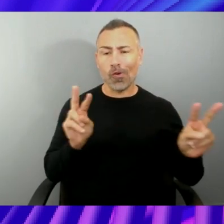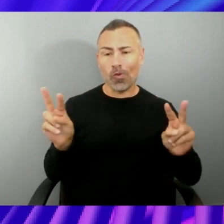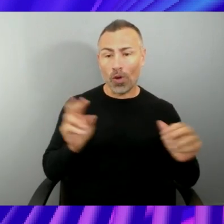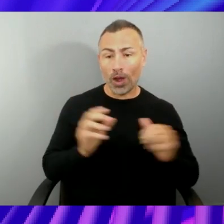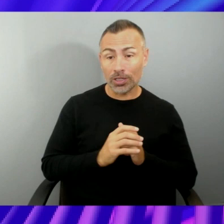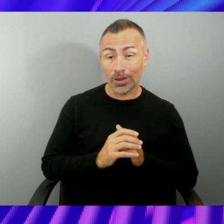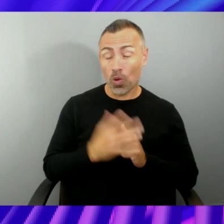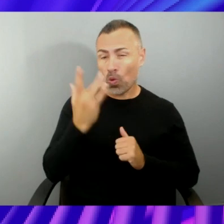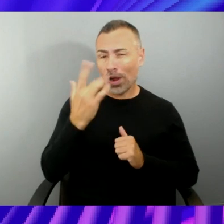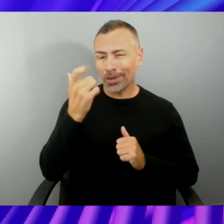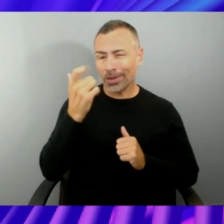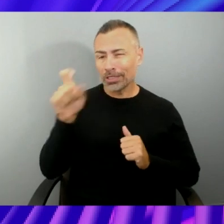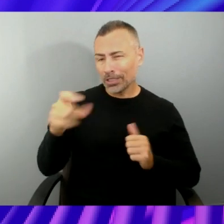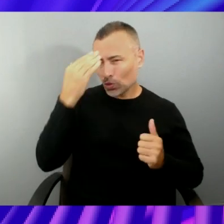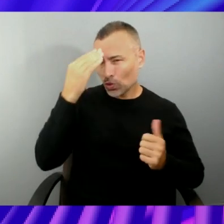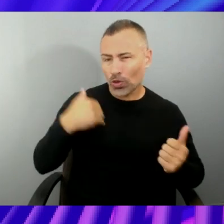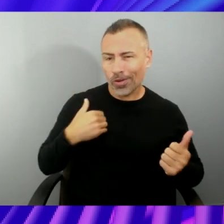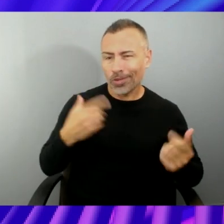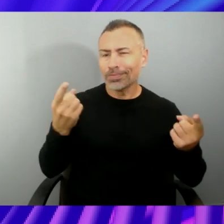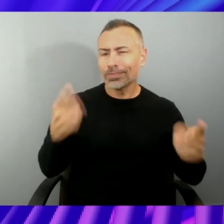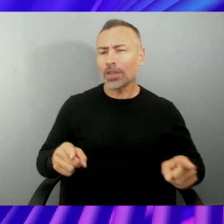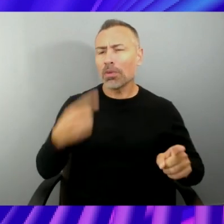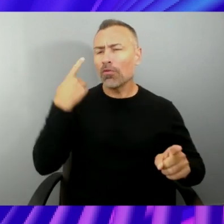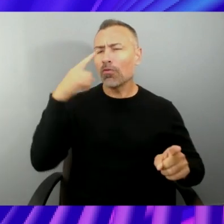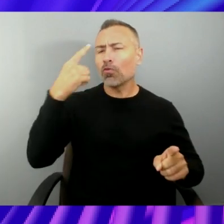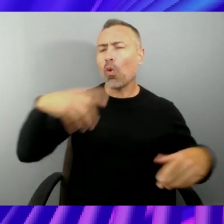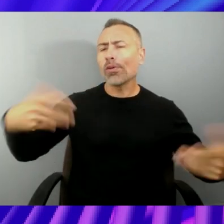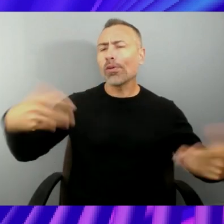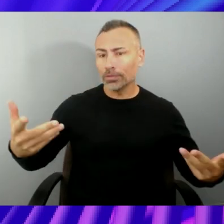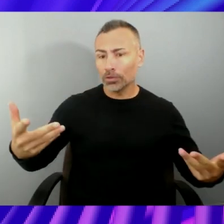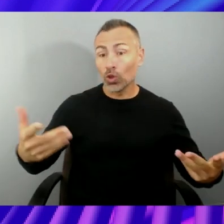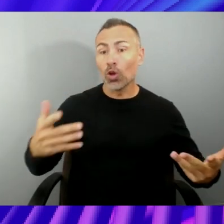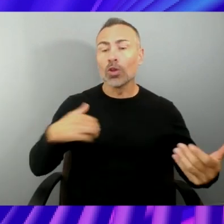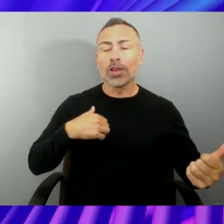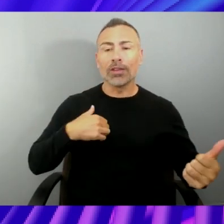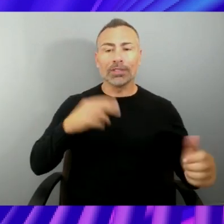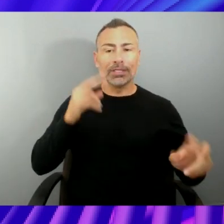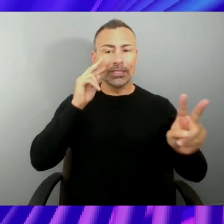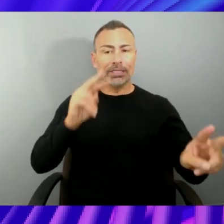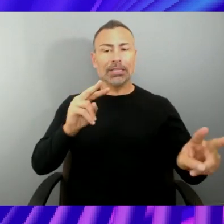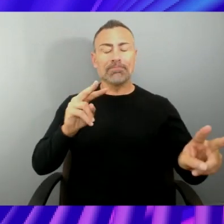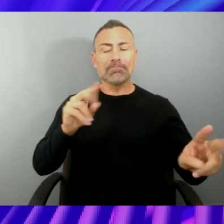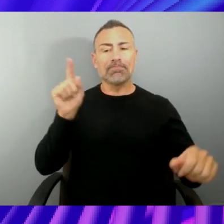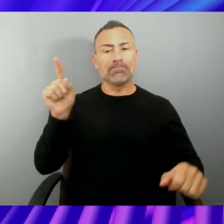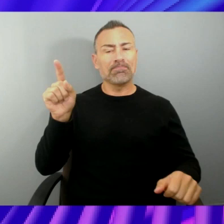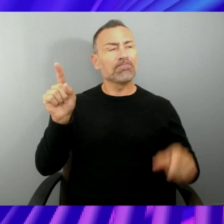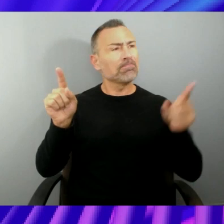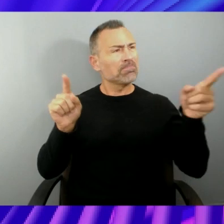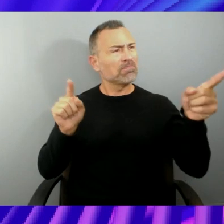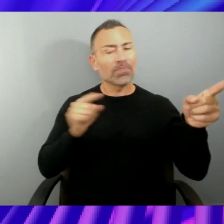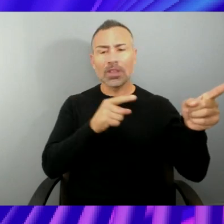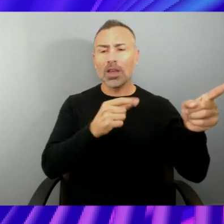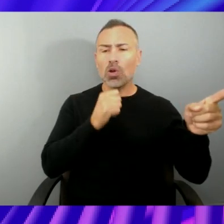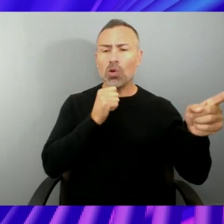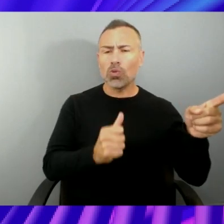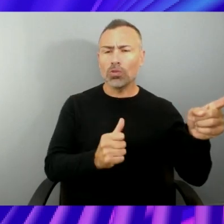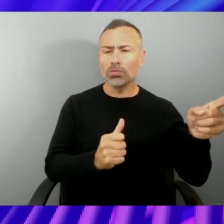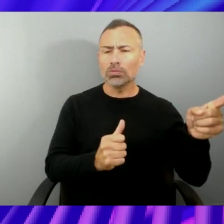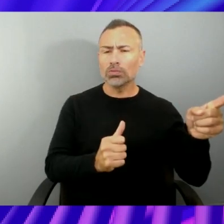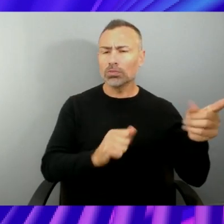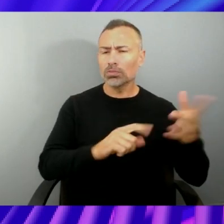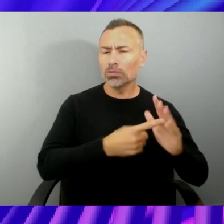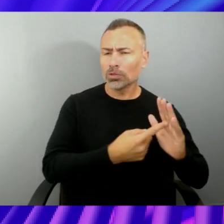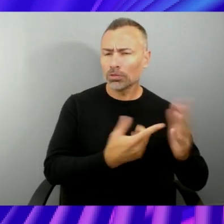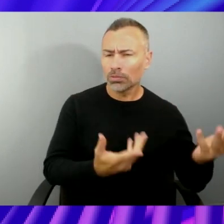question of why. So you got to work backwards from understanding why the car won't start. Are there signals that the car was putting out before you turn it